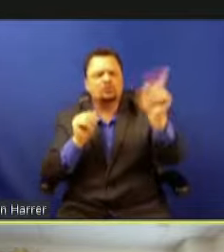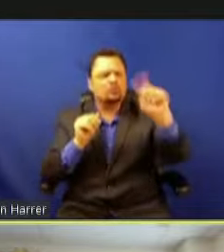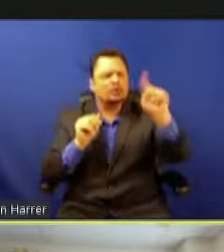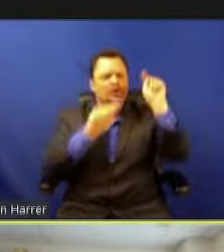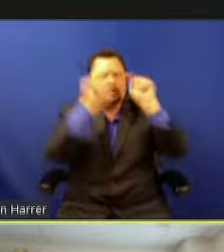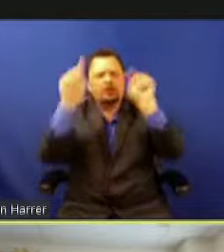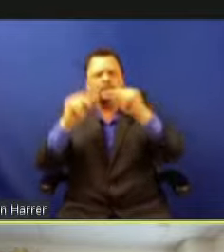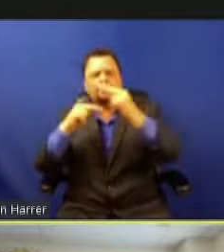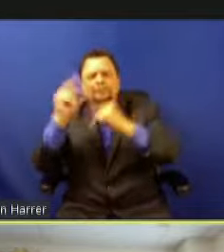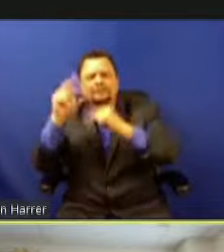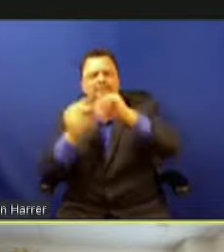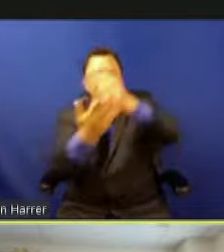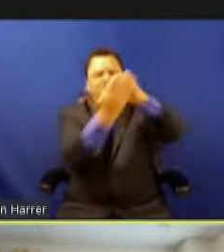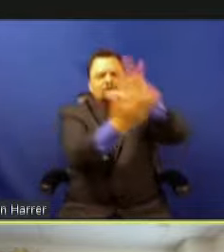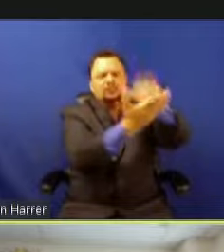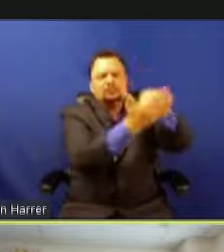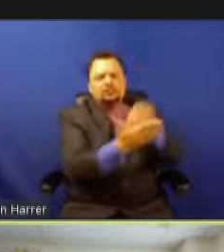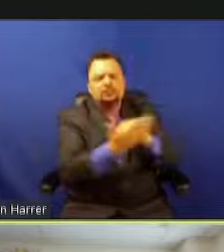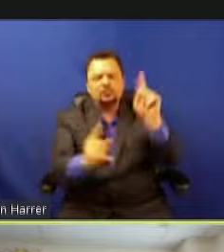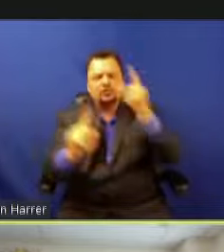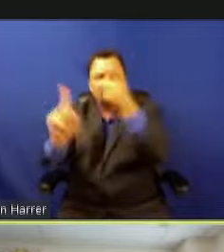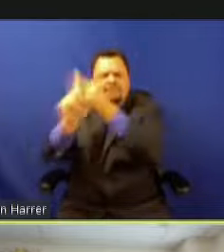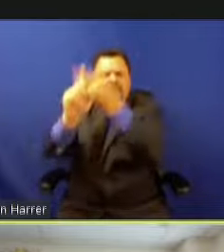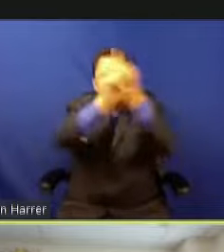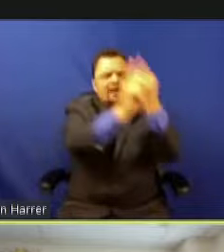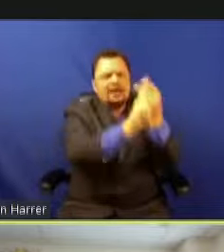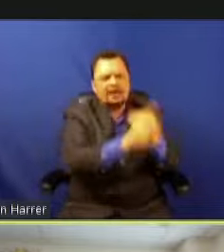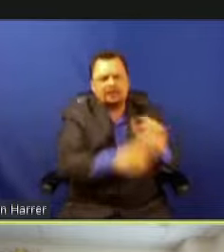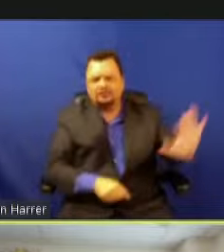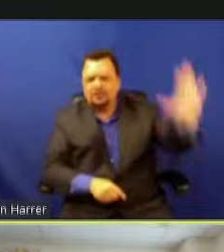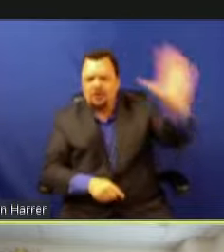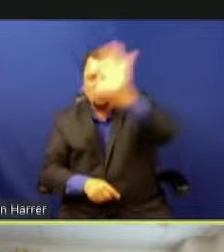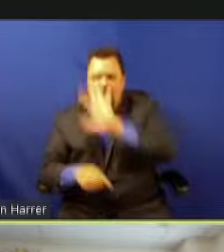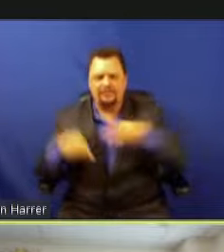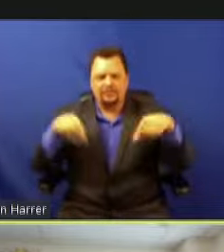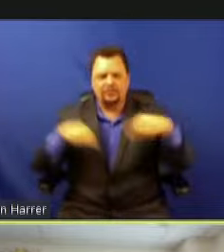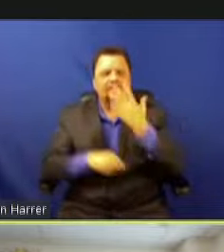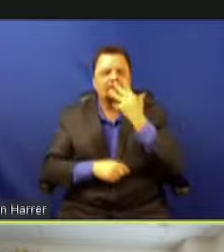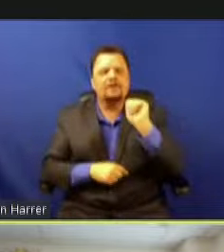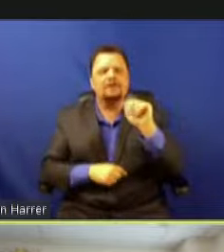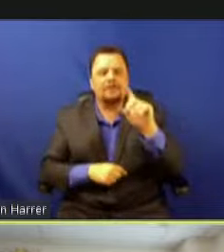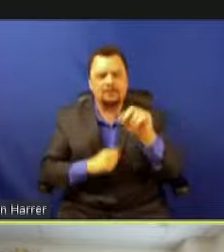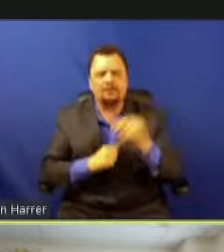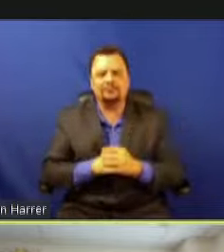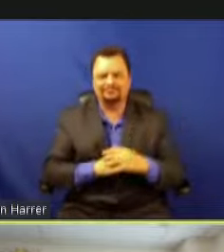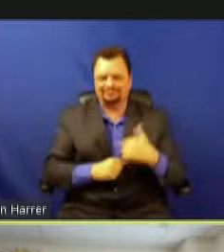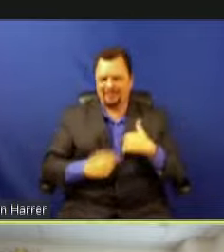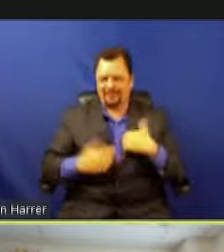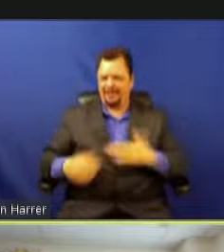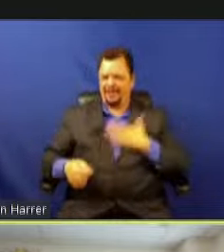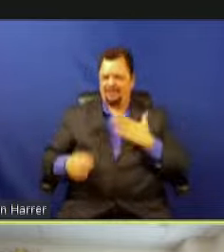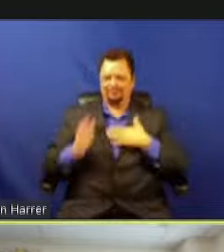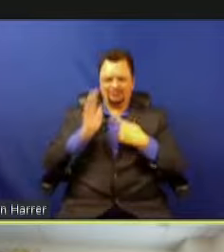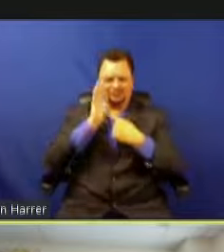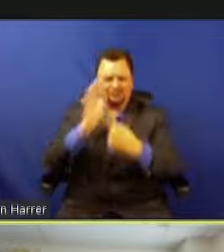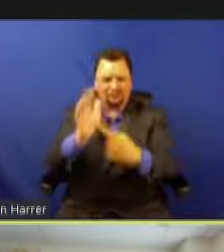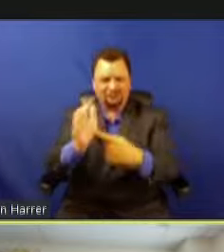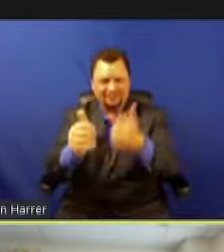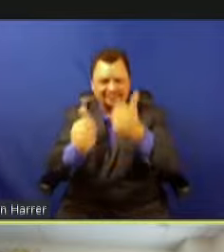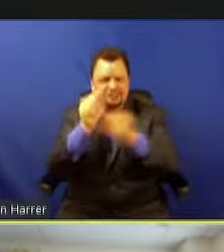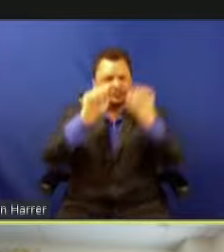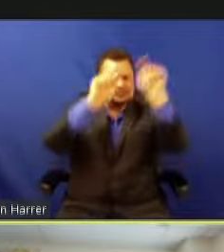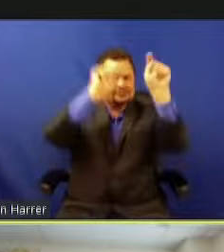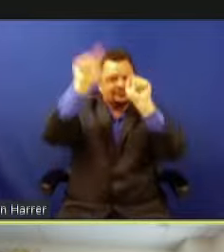And I'm proud to show here that every single county in Colorado has at least